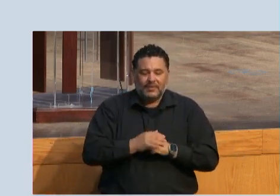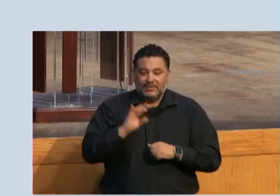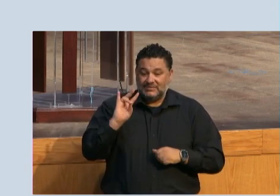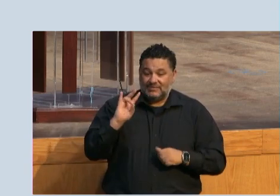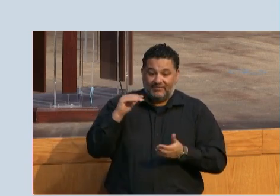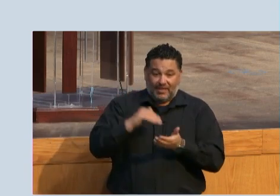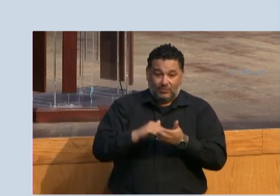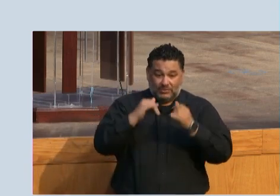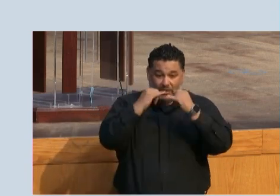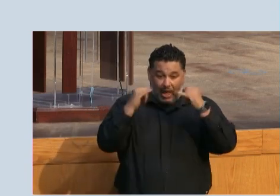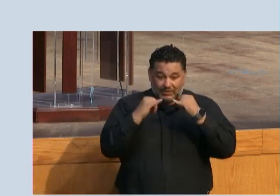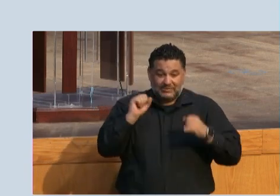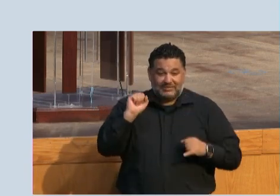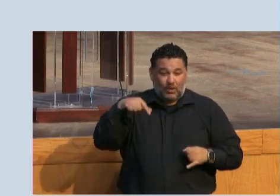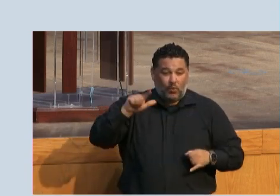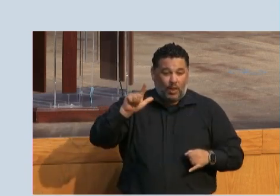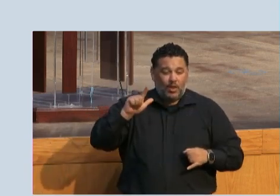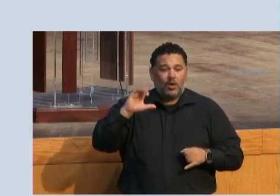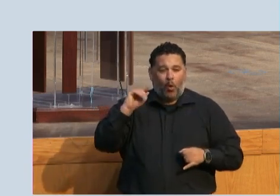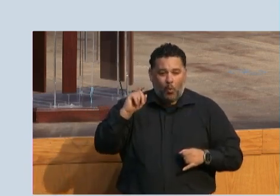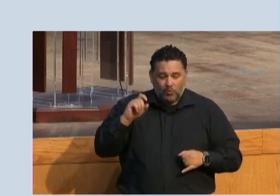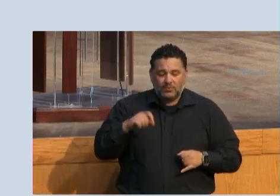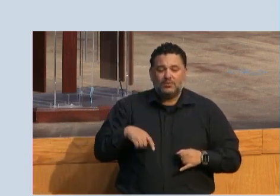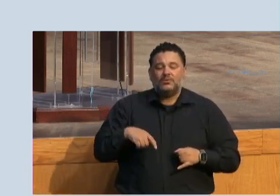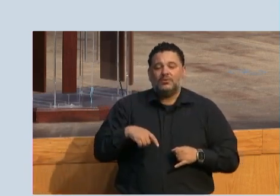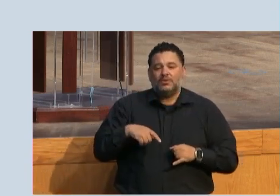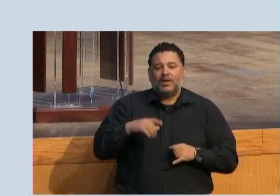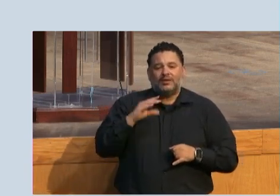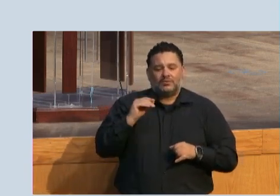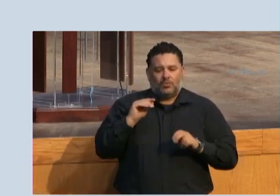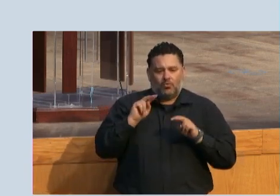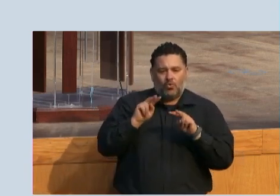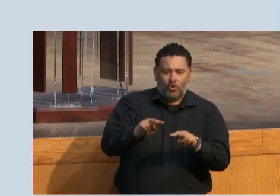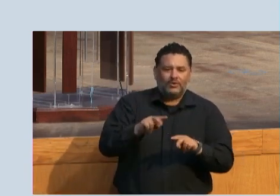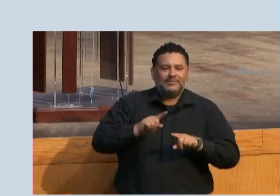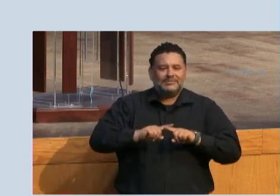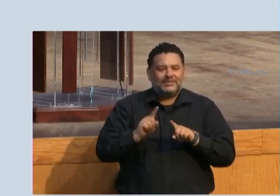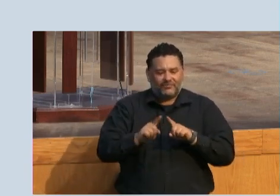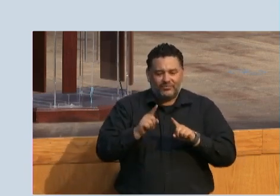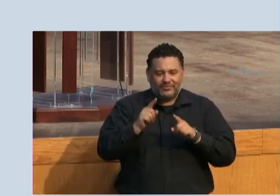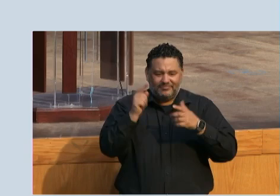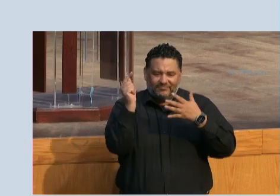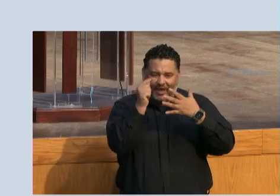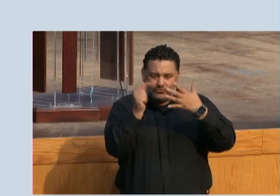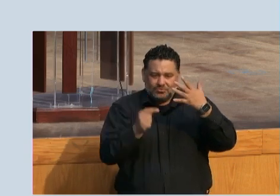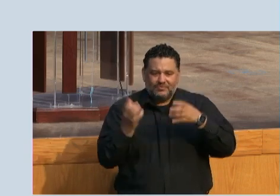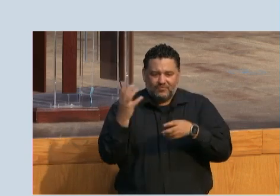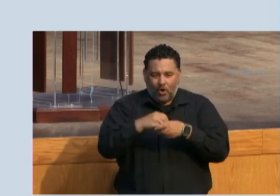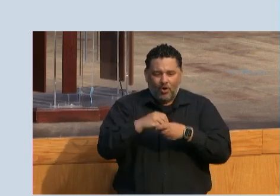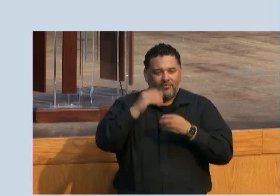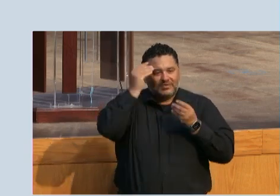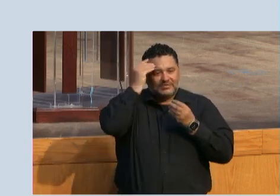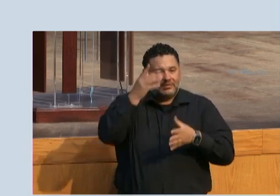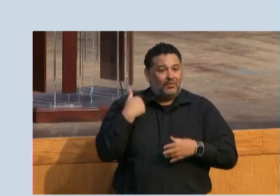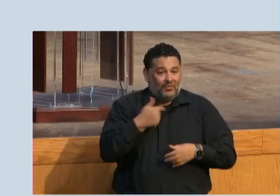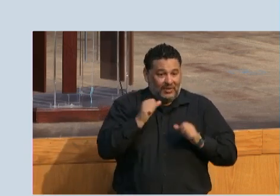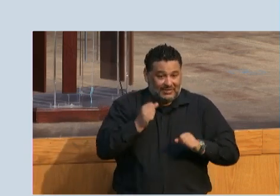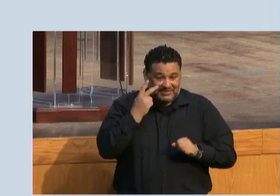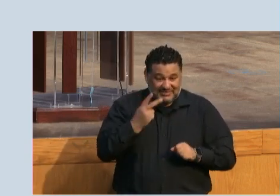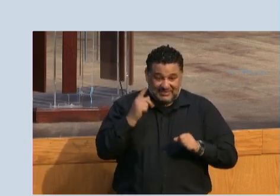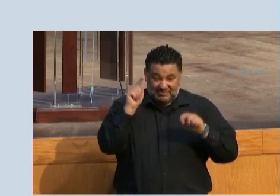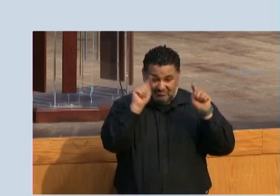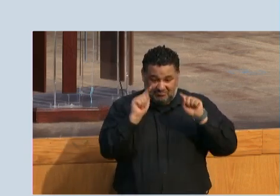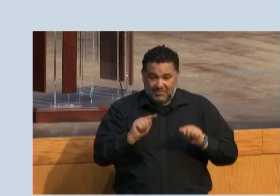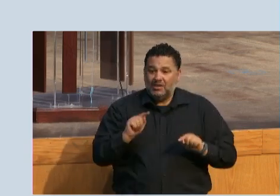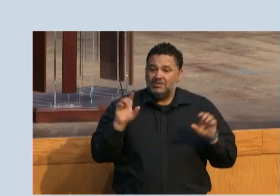7,000 lines of SQL code going on and looking at the different factors involved of the data that we can see. And it does a pretty good